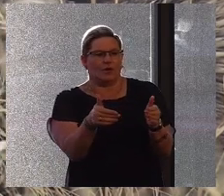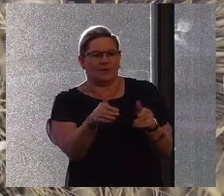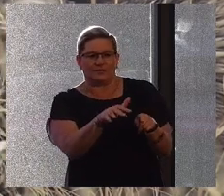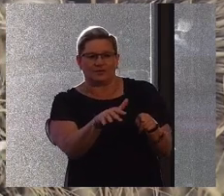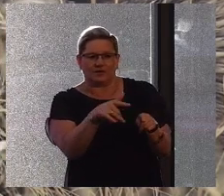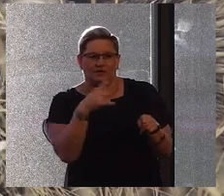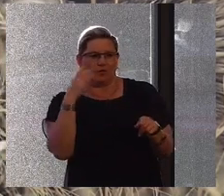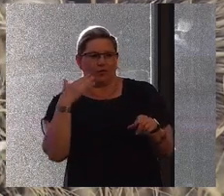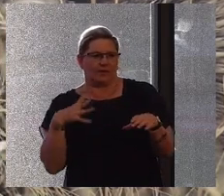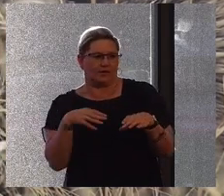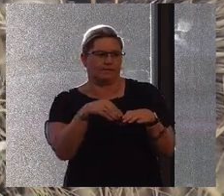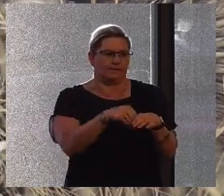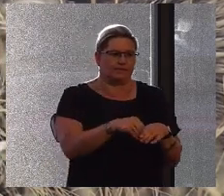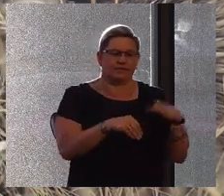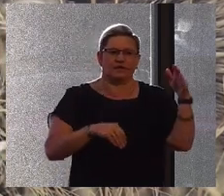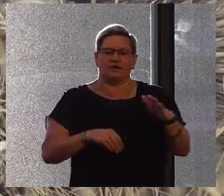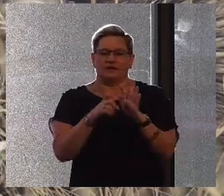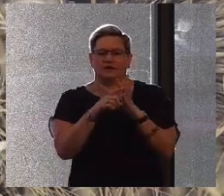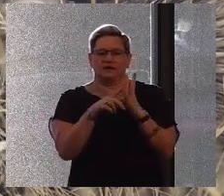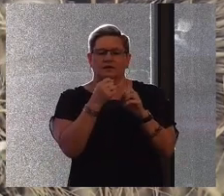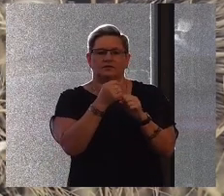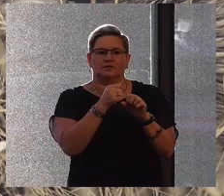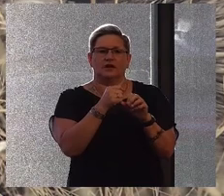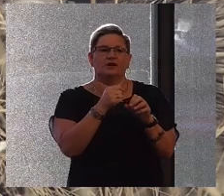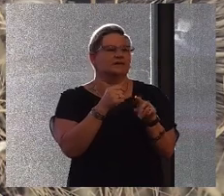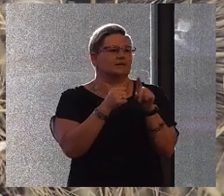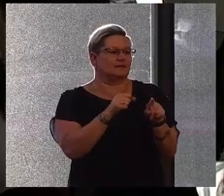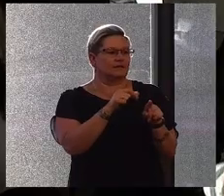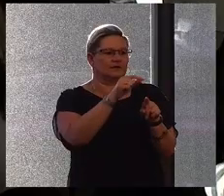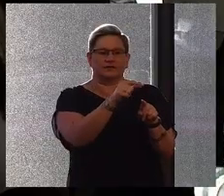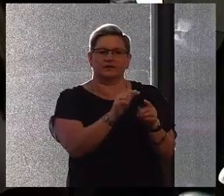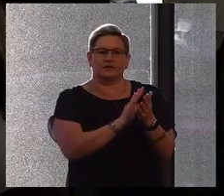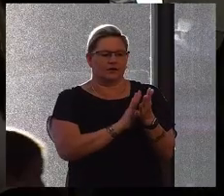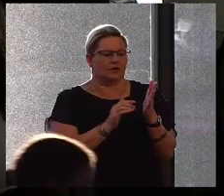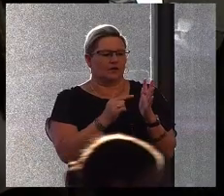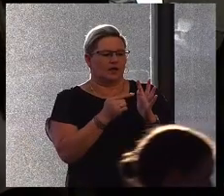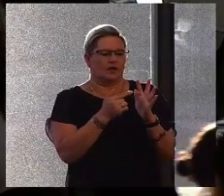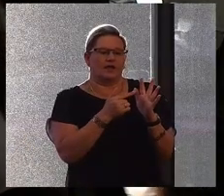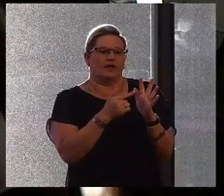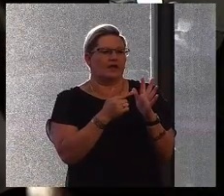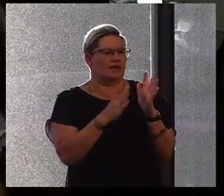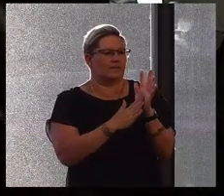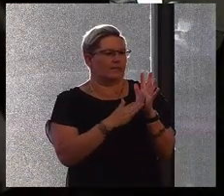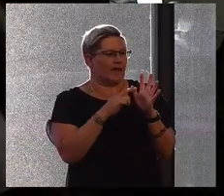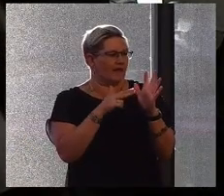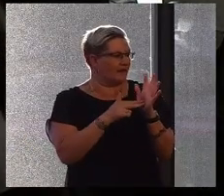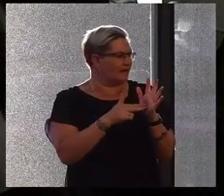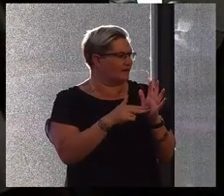also recognise Doug Human, who is a great champion for inclusion and social equity.